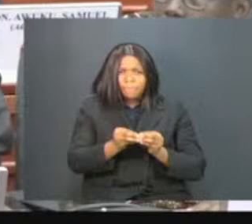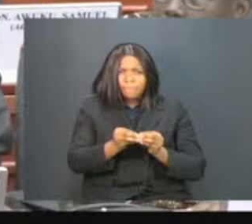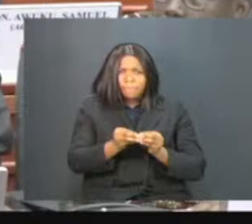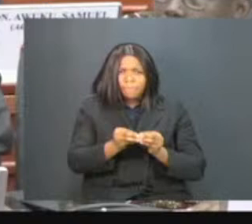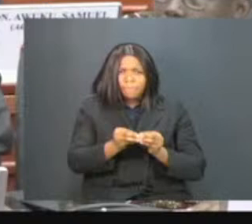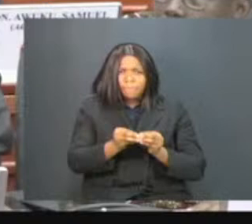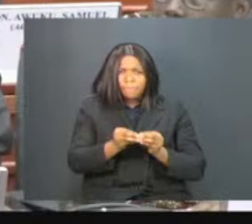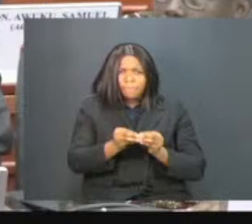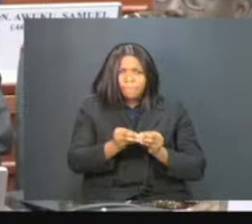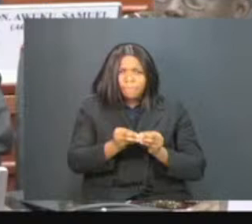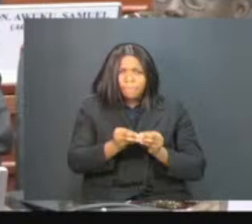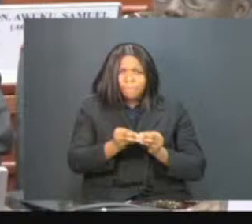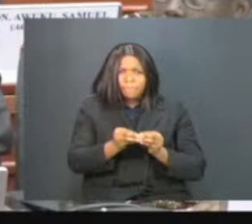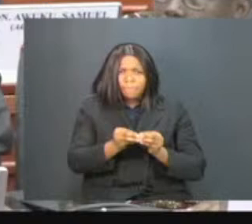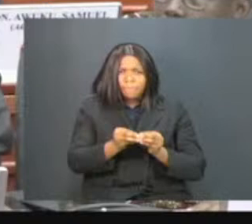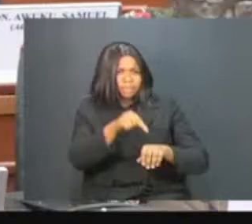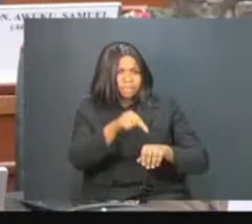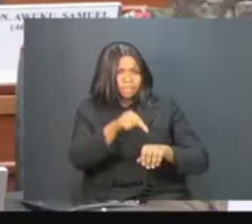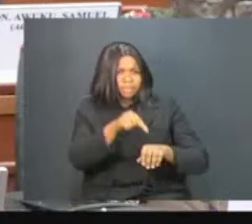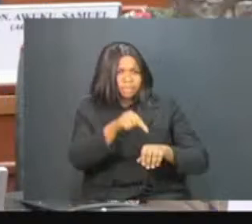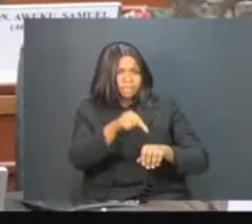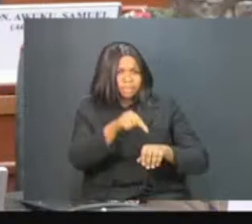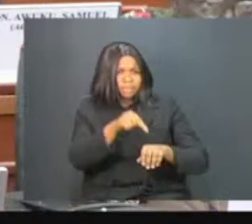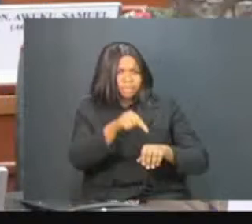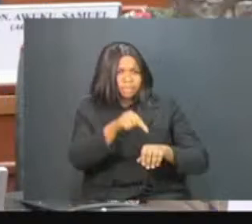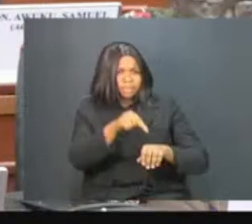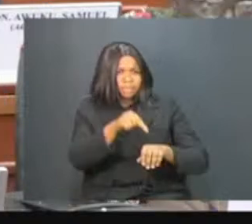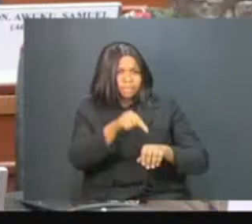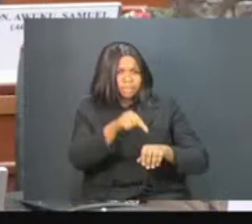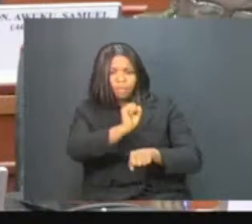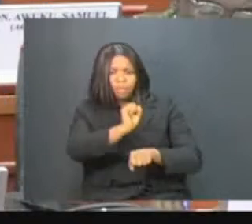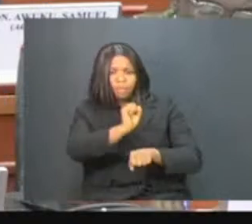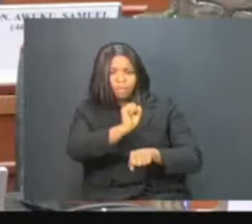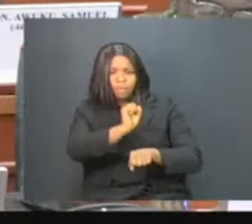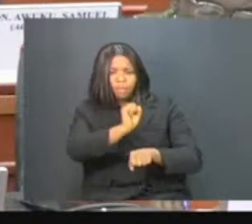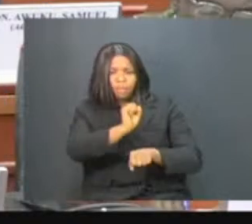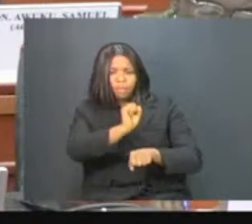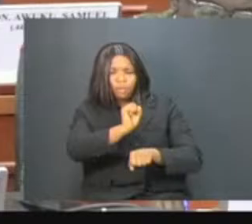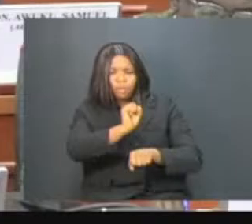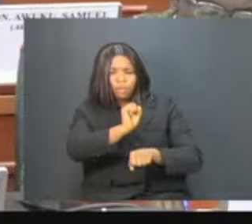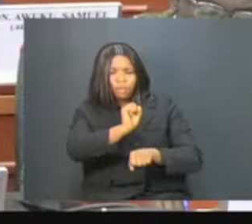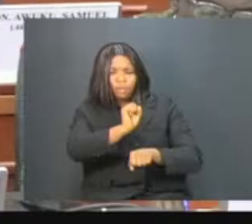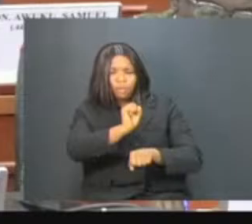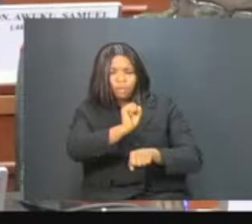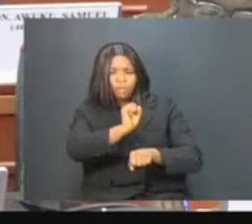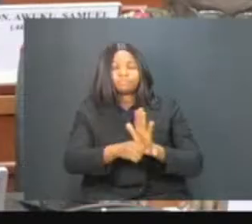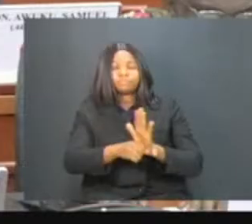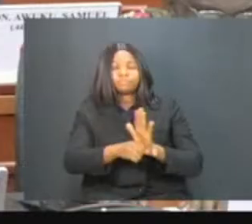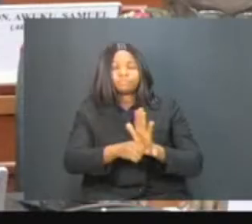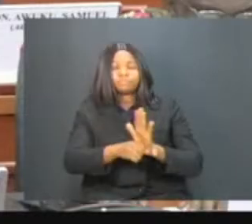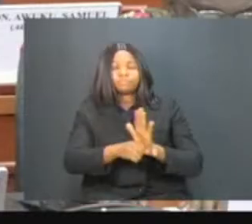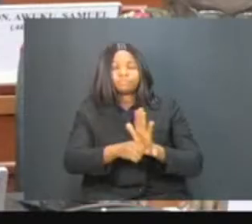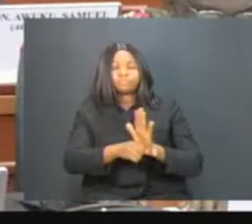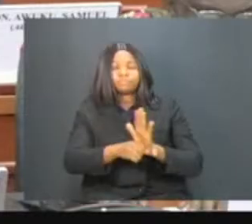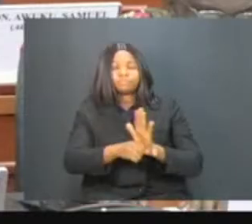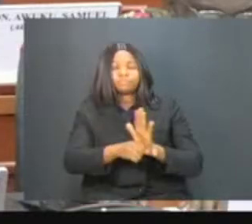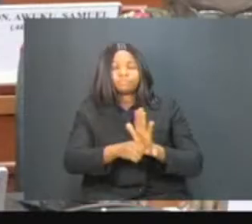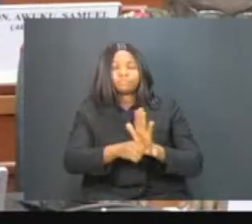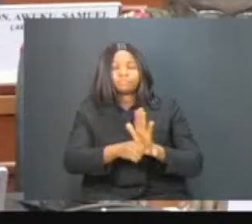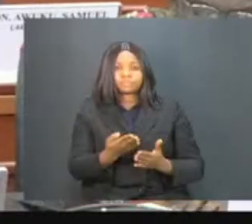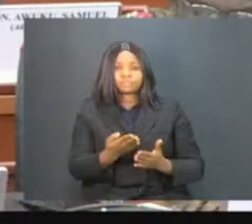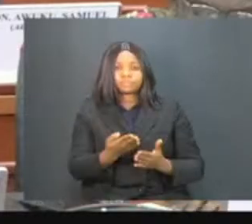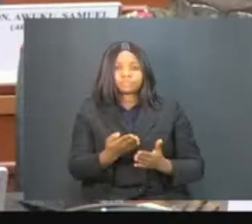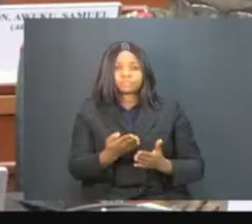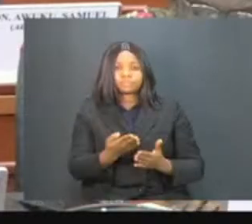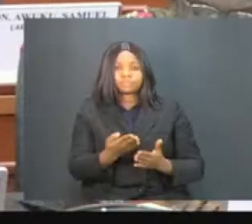of their national economy runs on a 24-hour economy basis. Mr. Speaker, those who are familiar with the printing industry